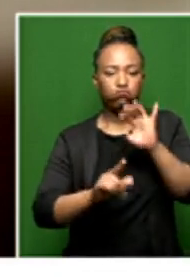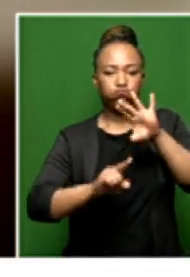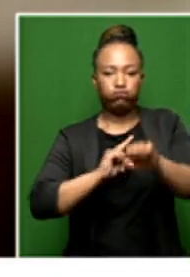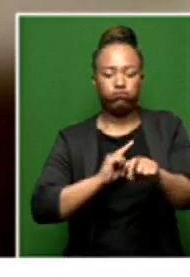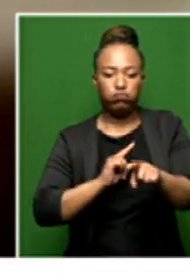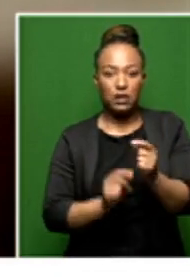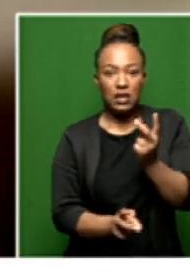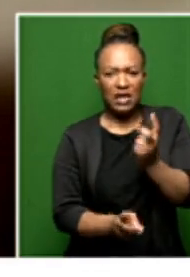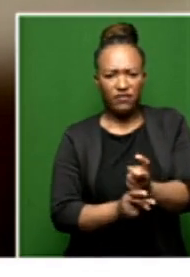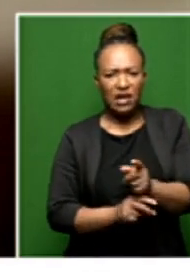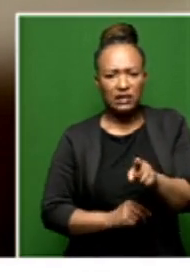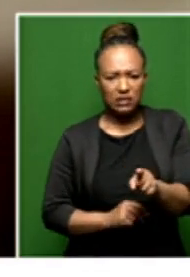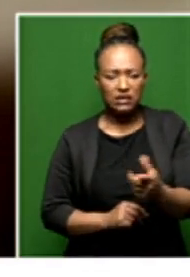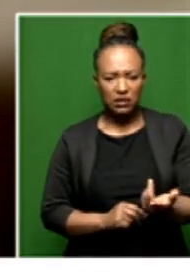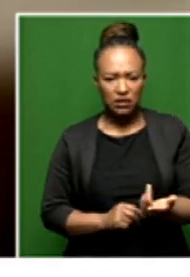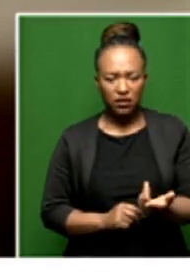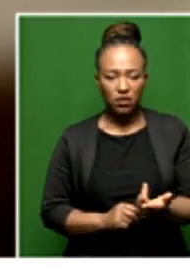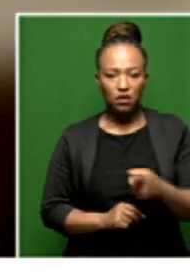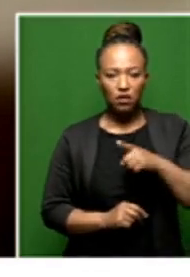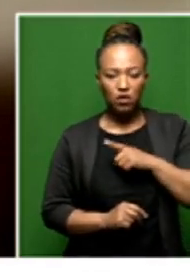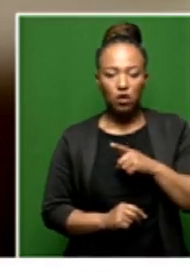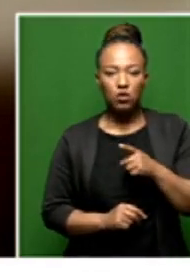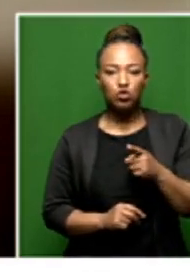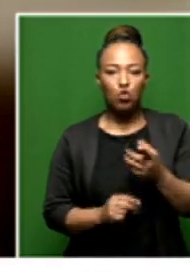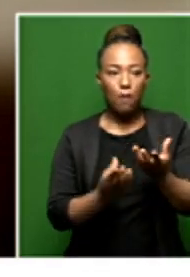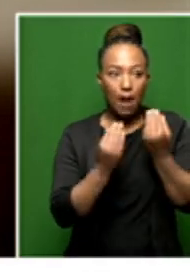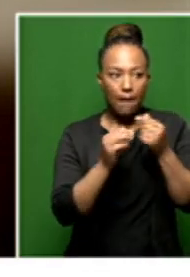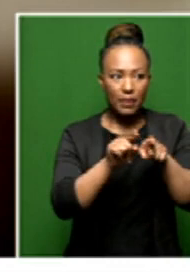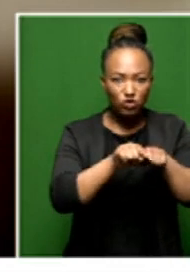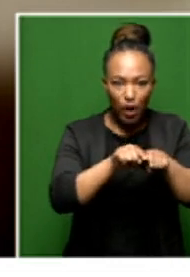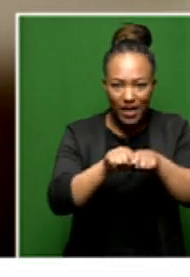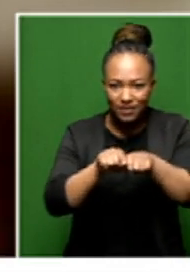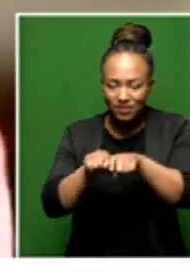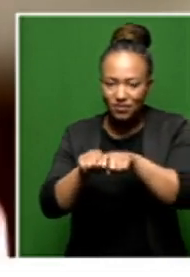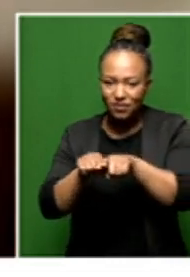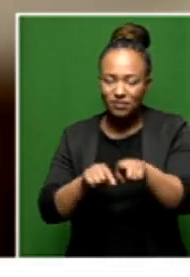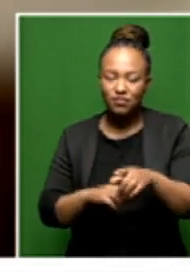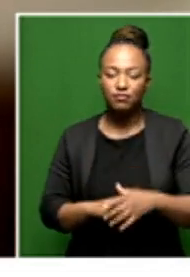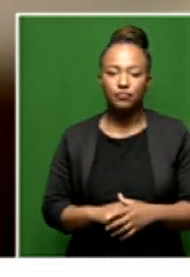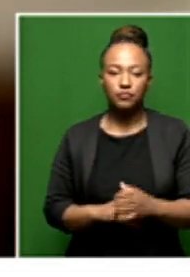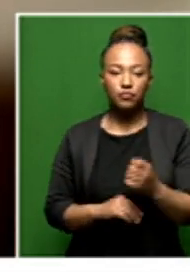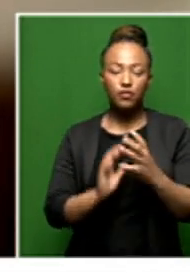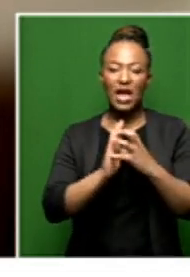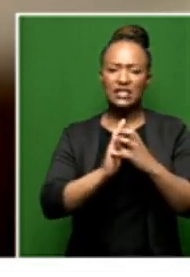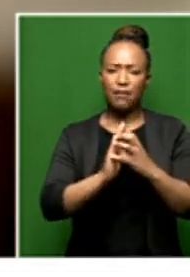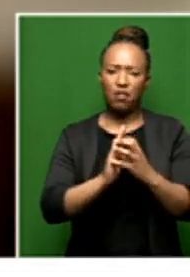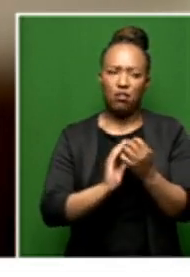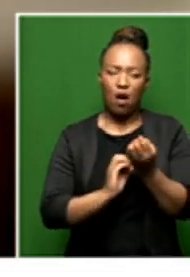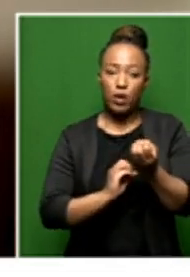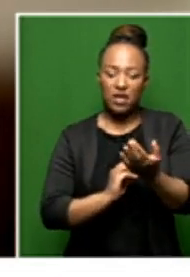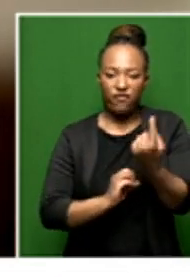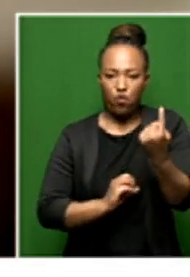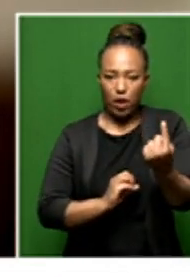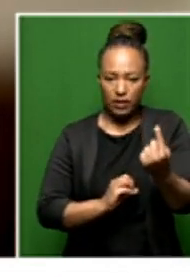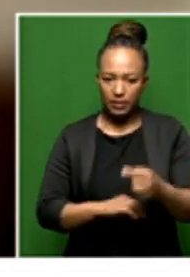incredibly difficult it is to actually get these tests into hospitals and clinics. I'll just give you one example before